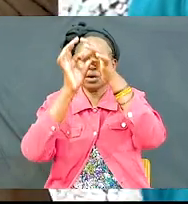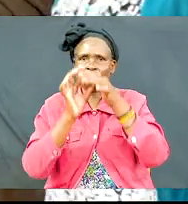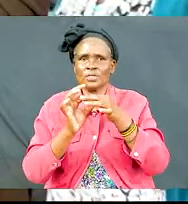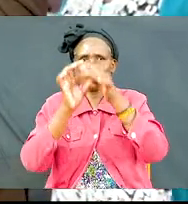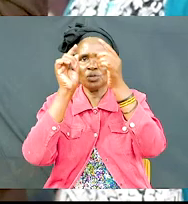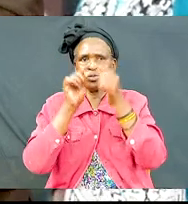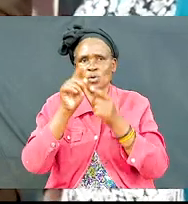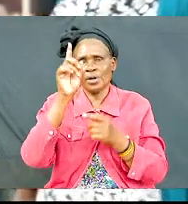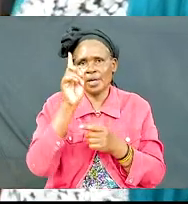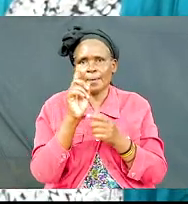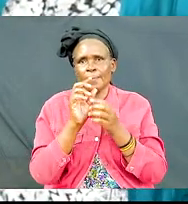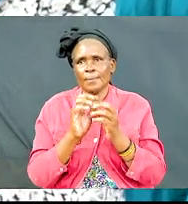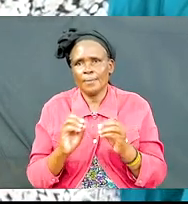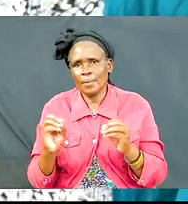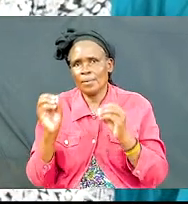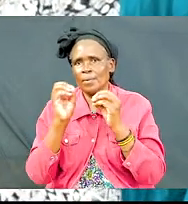him.